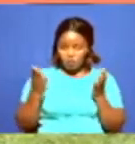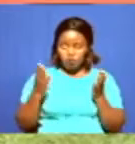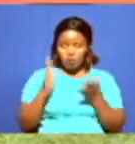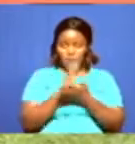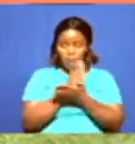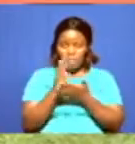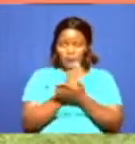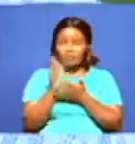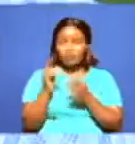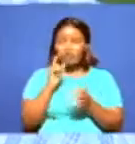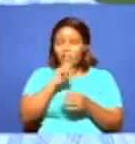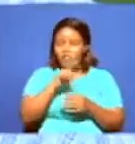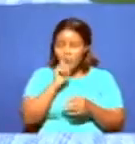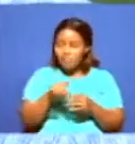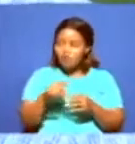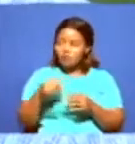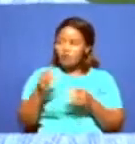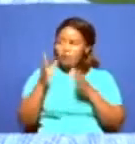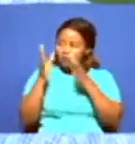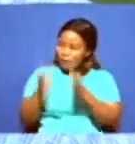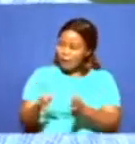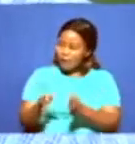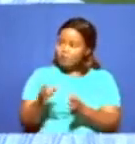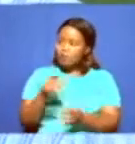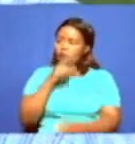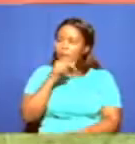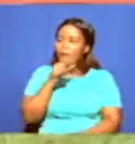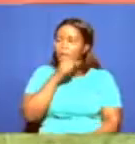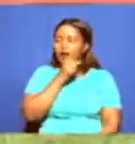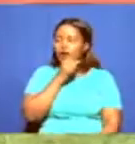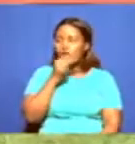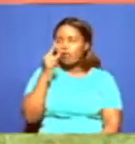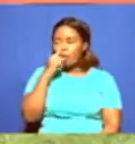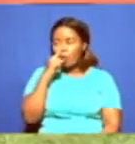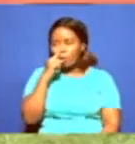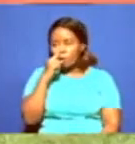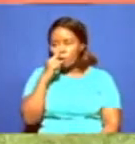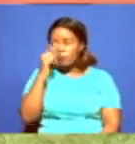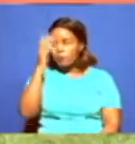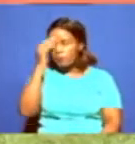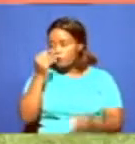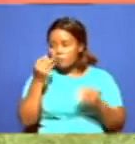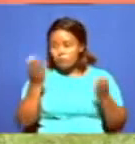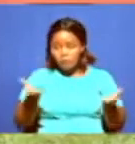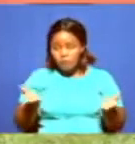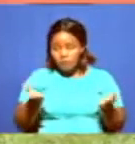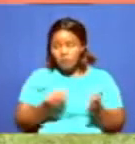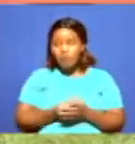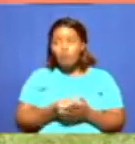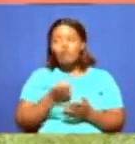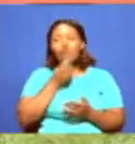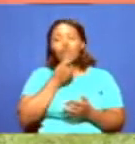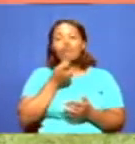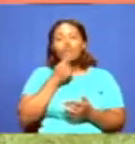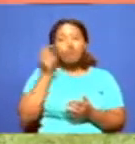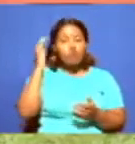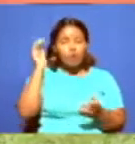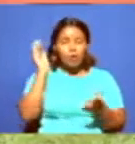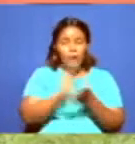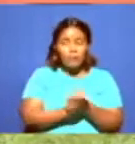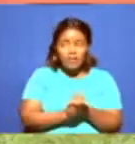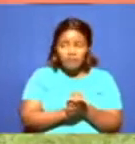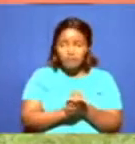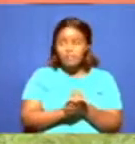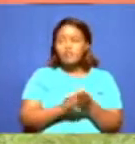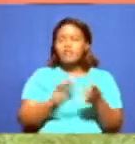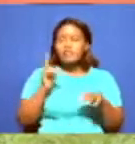belong to the hunter or to the owner of the home, because Luos believed that when they hunt